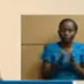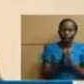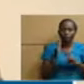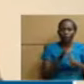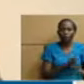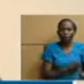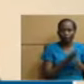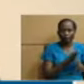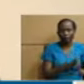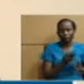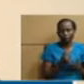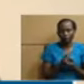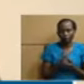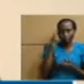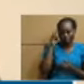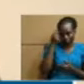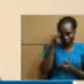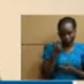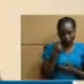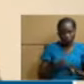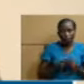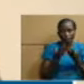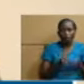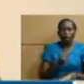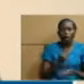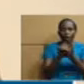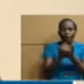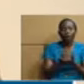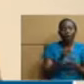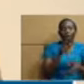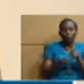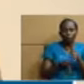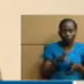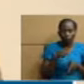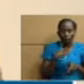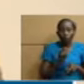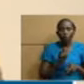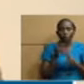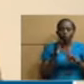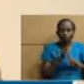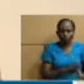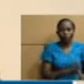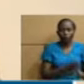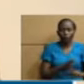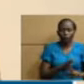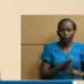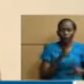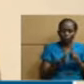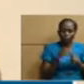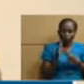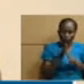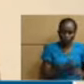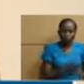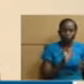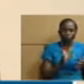vulnerabilities. Government recognizes the need to provide assistance to people who are vulnerable. As I said, they fall into